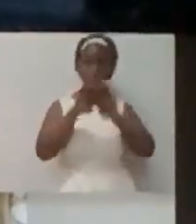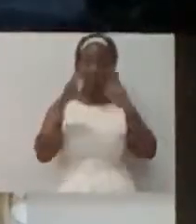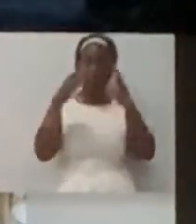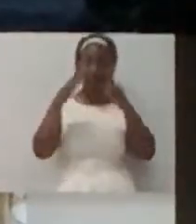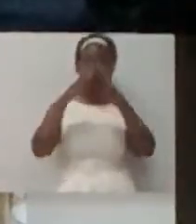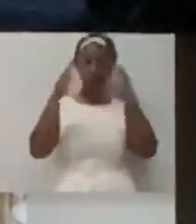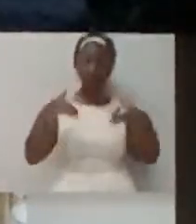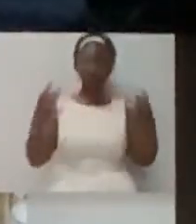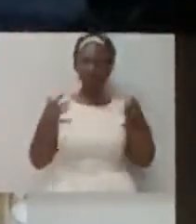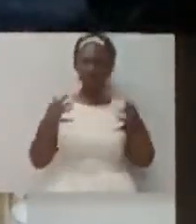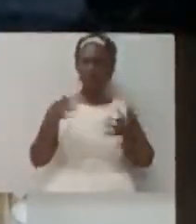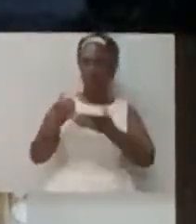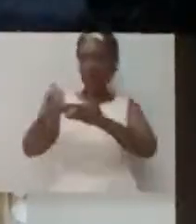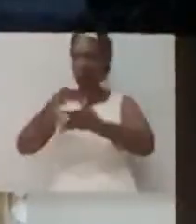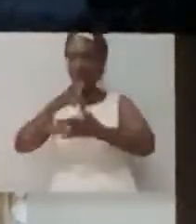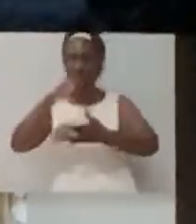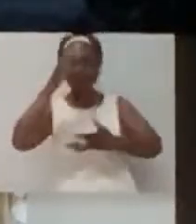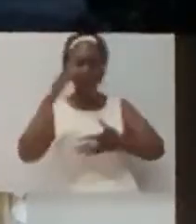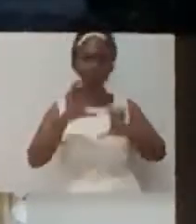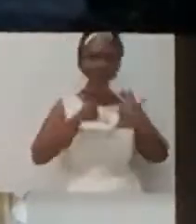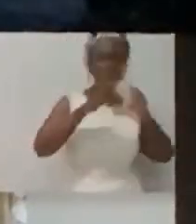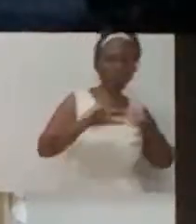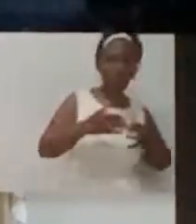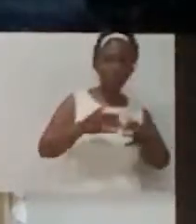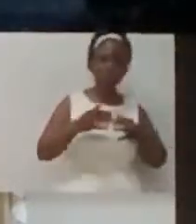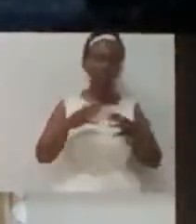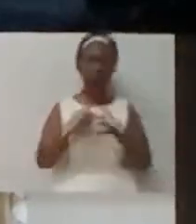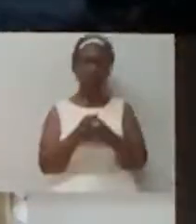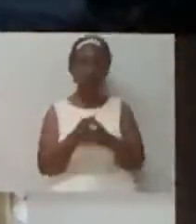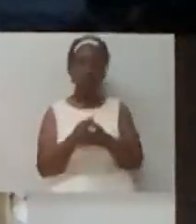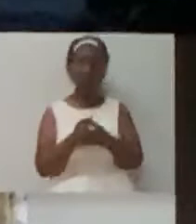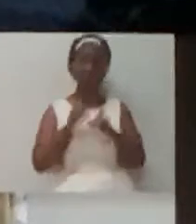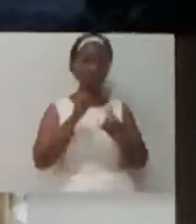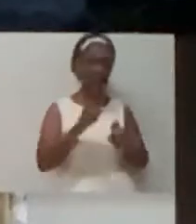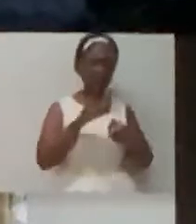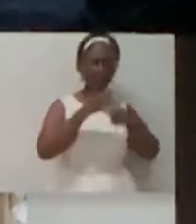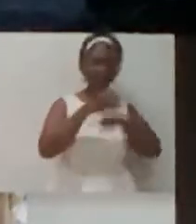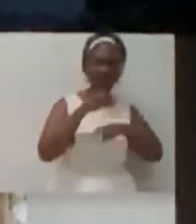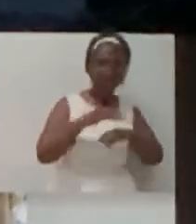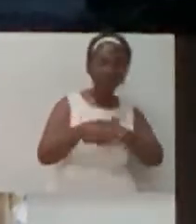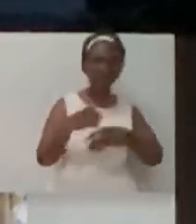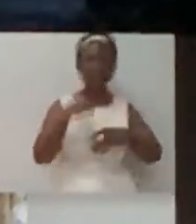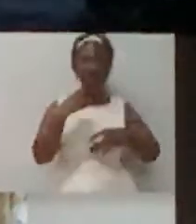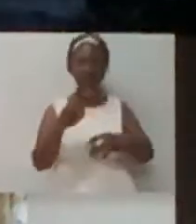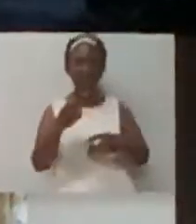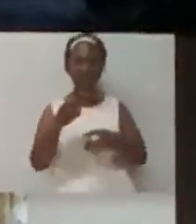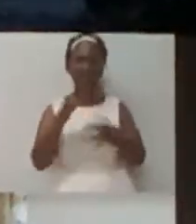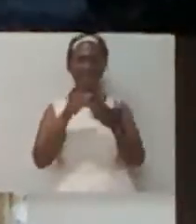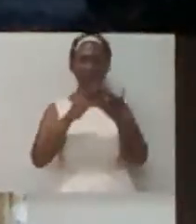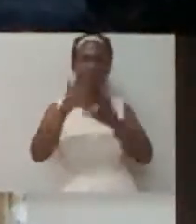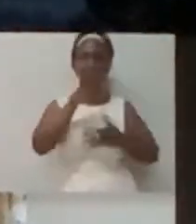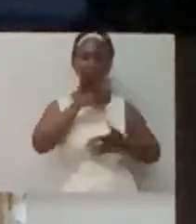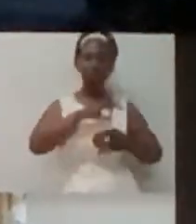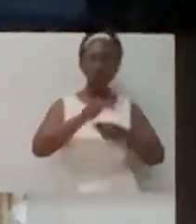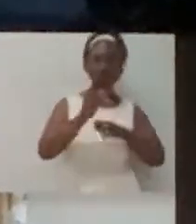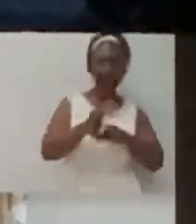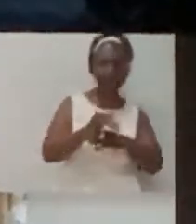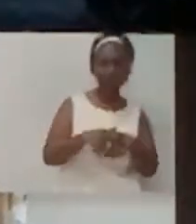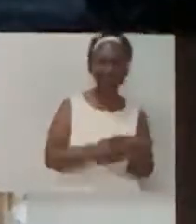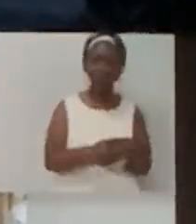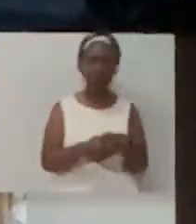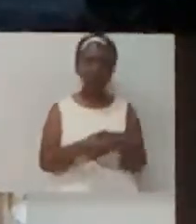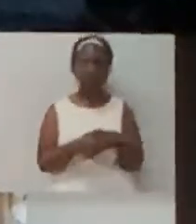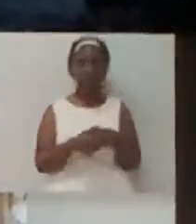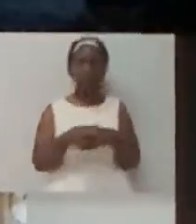the right rooms at Open House, speaking about your experiences and giving advice at AP and College Credit Night, speaking at an event